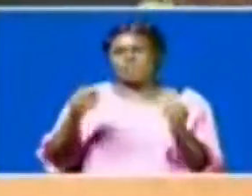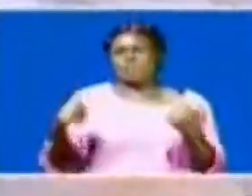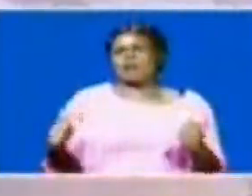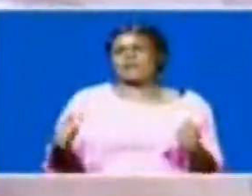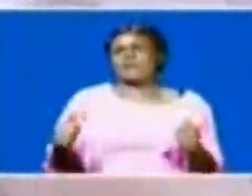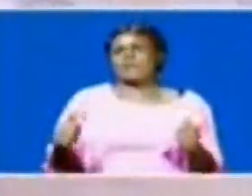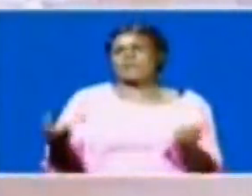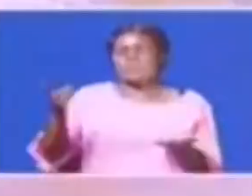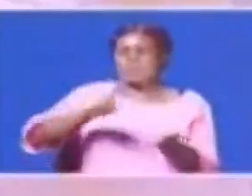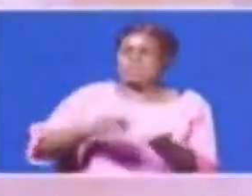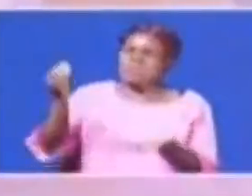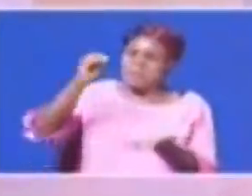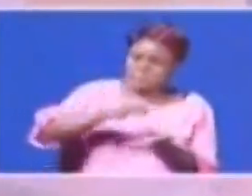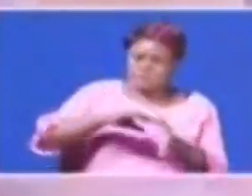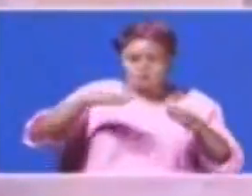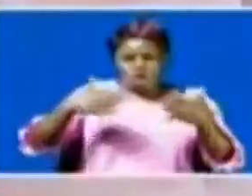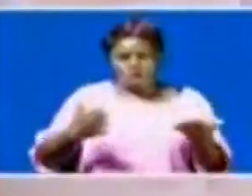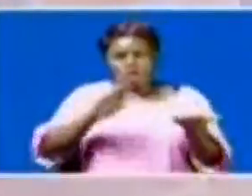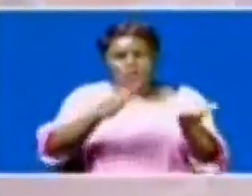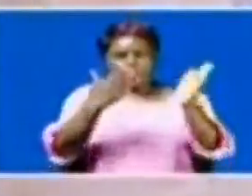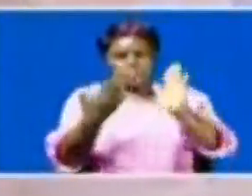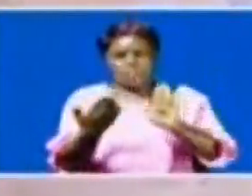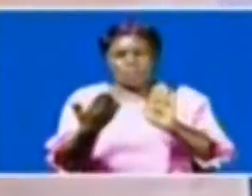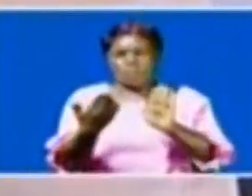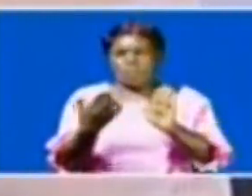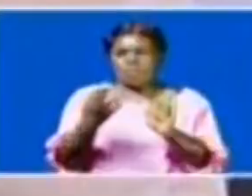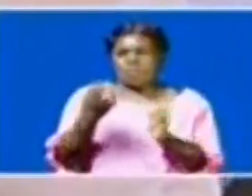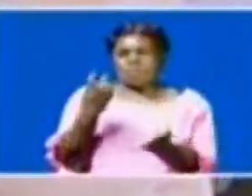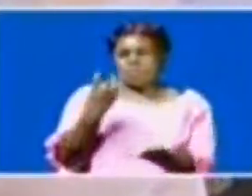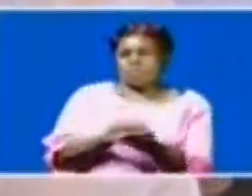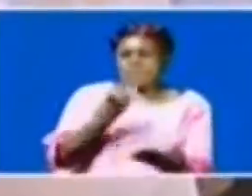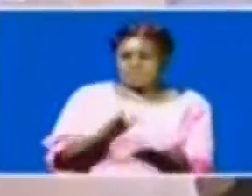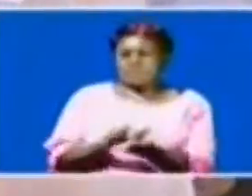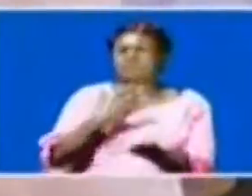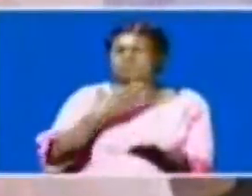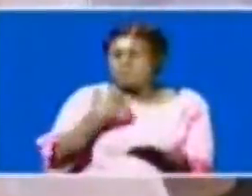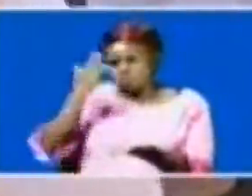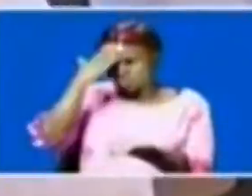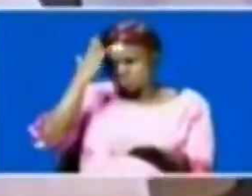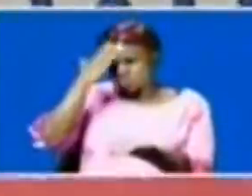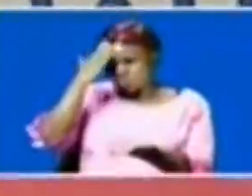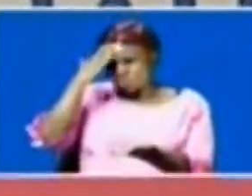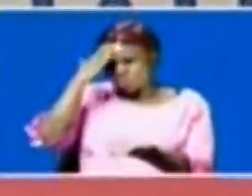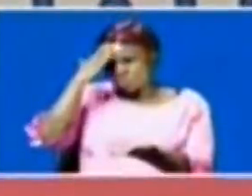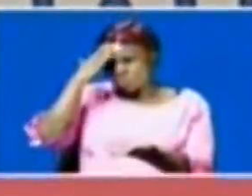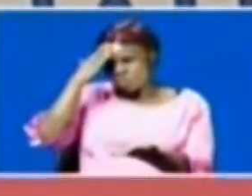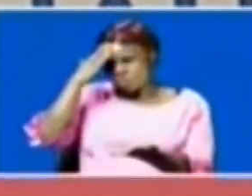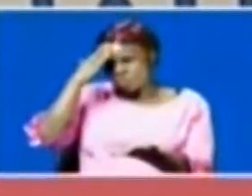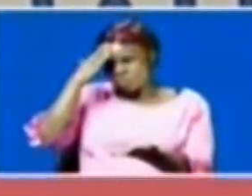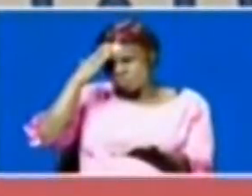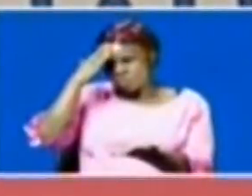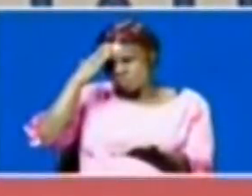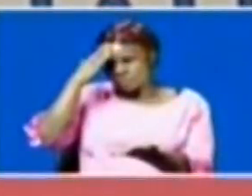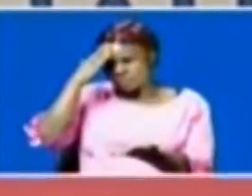another statement or he will be appearing as a witness. That is what we need to establish as soon as we can,